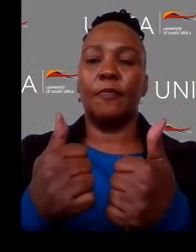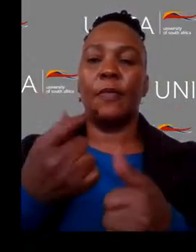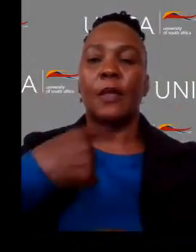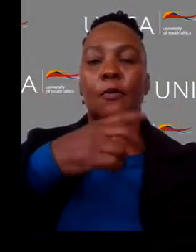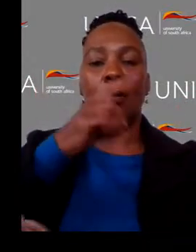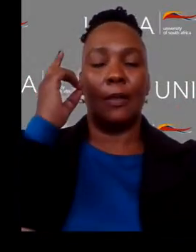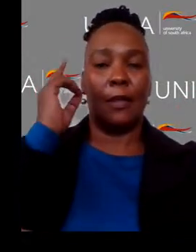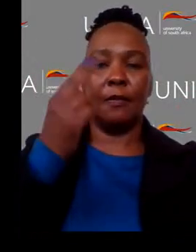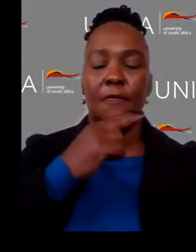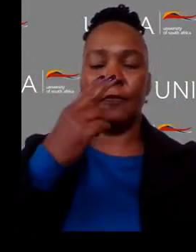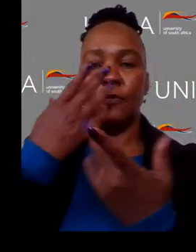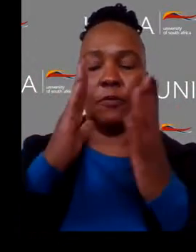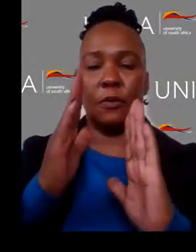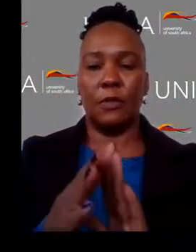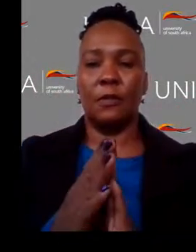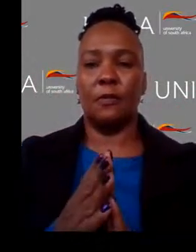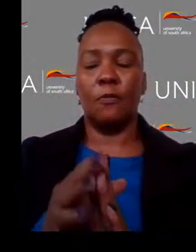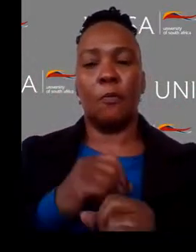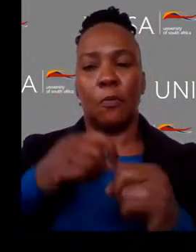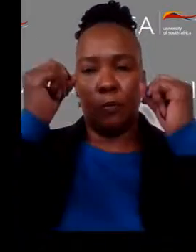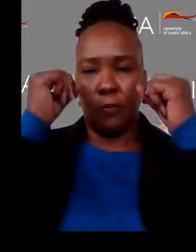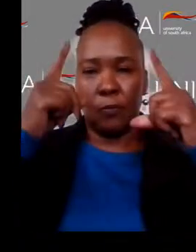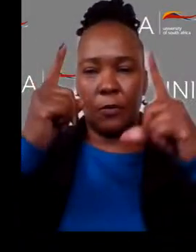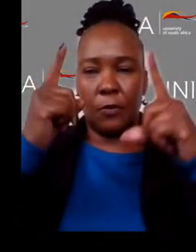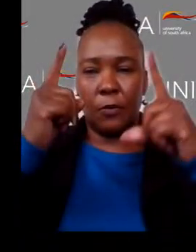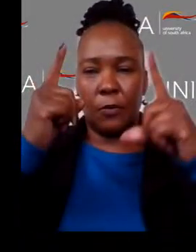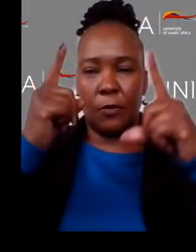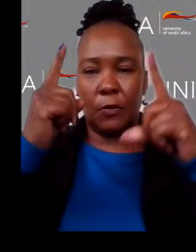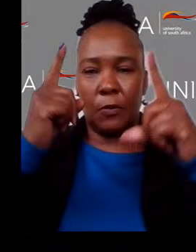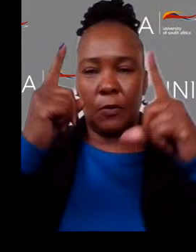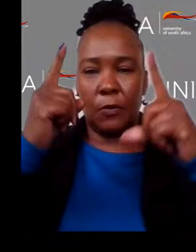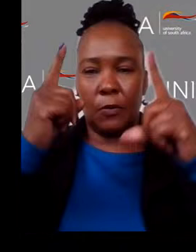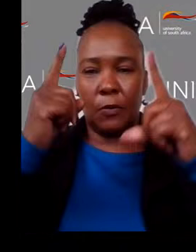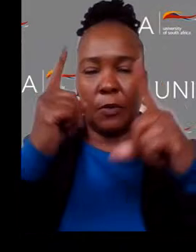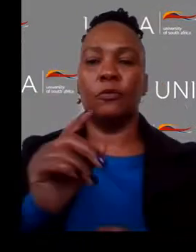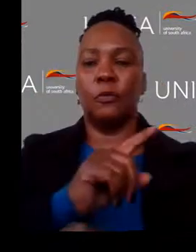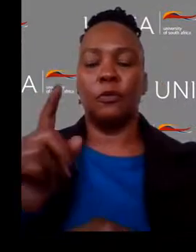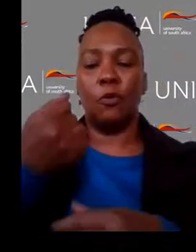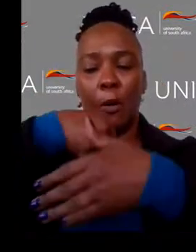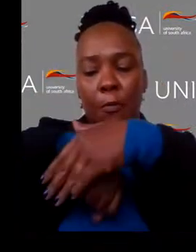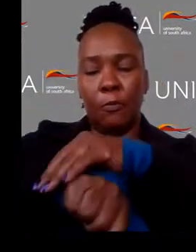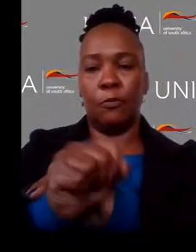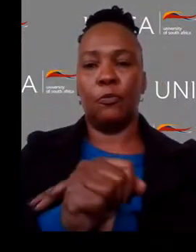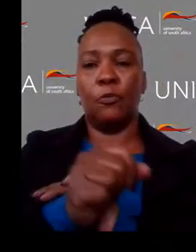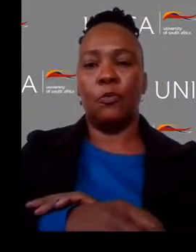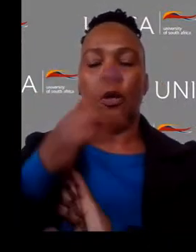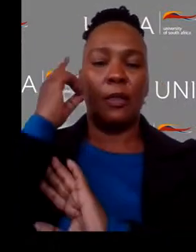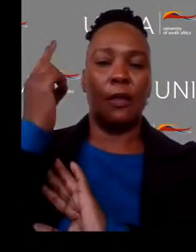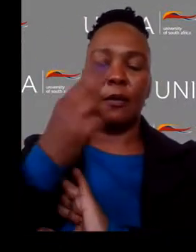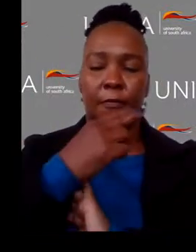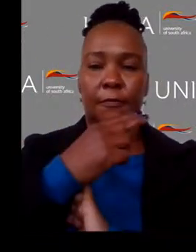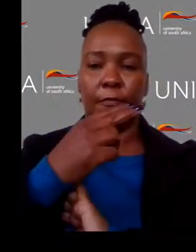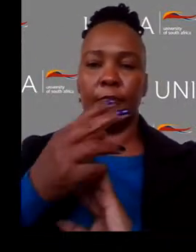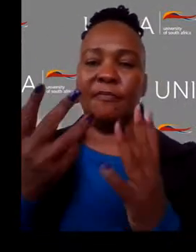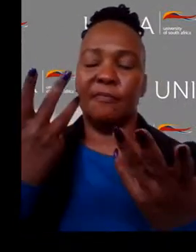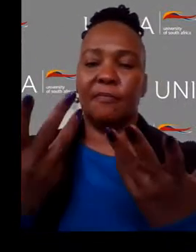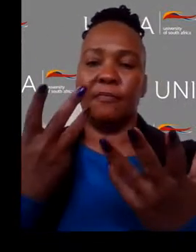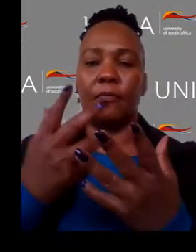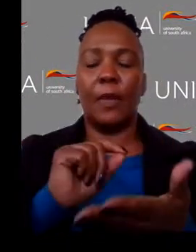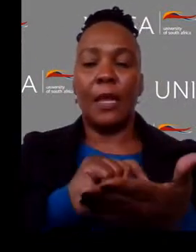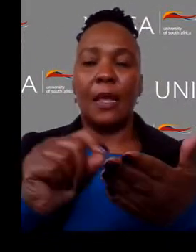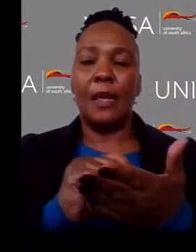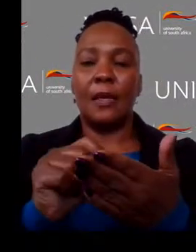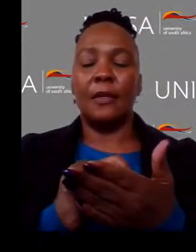students, we are quite aware that certain students who are deaf, in particular those who are born deaf, they write using